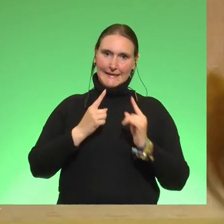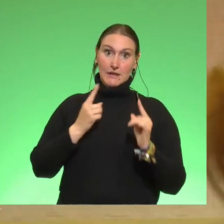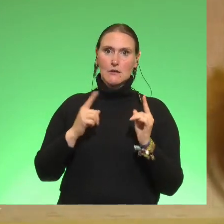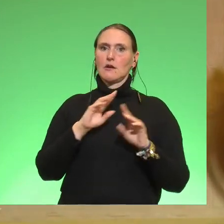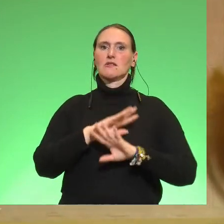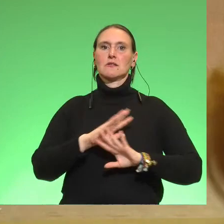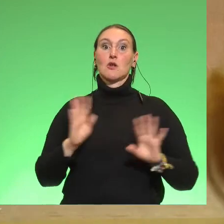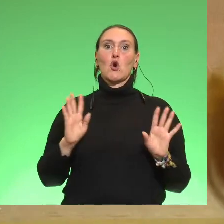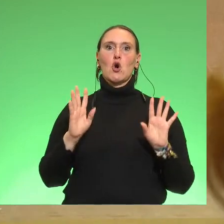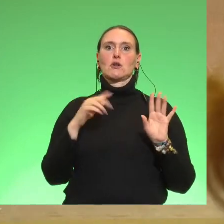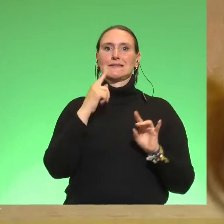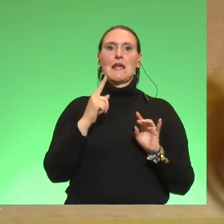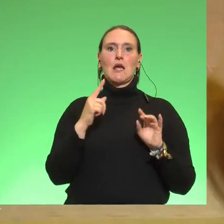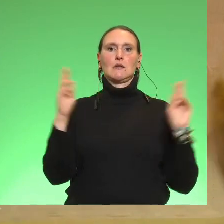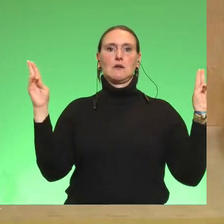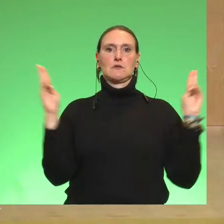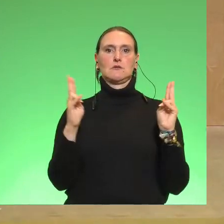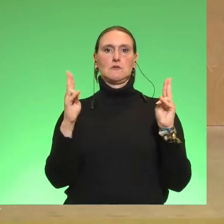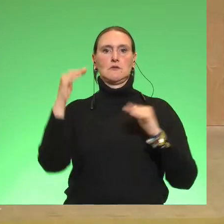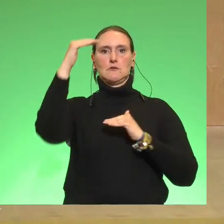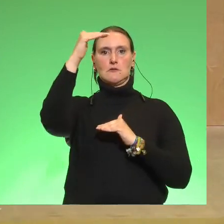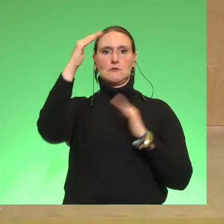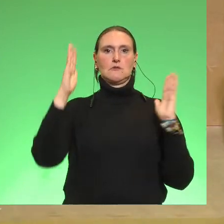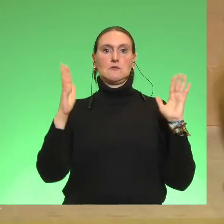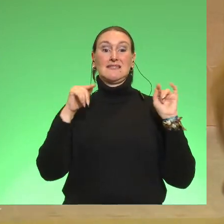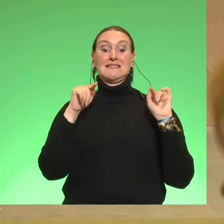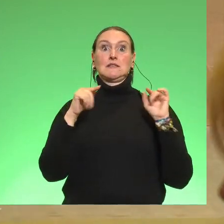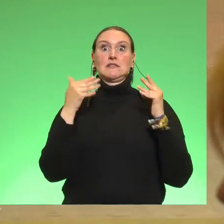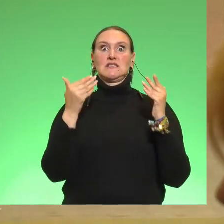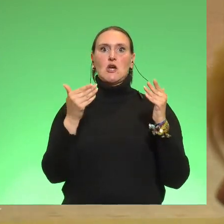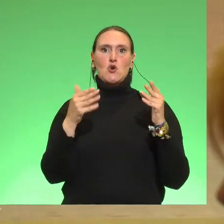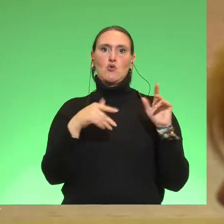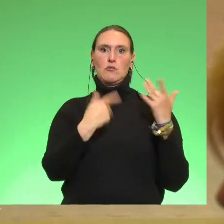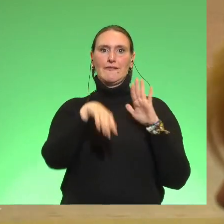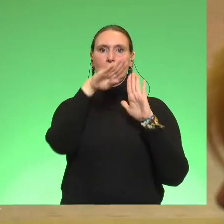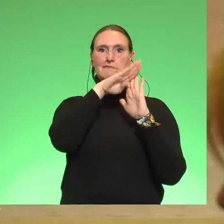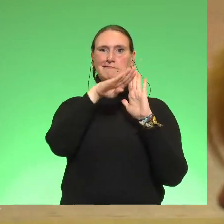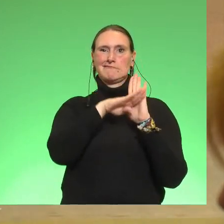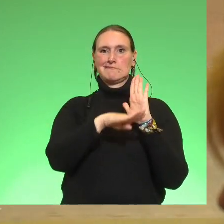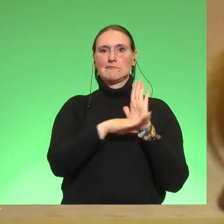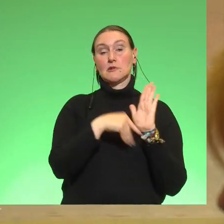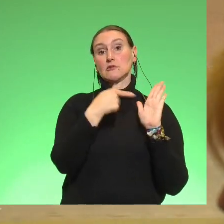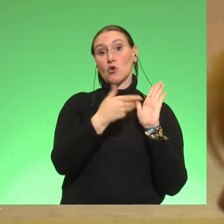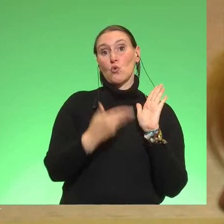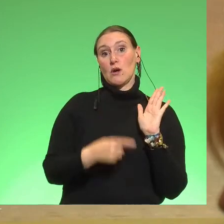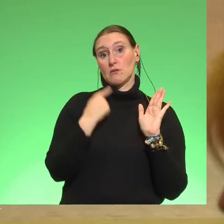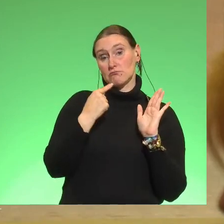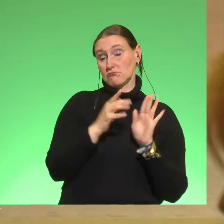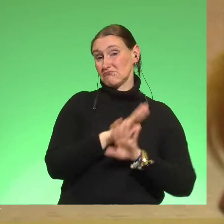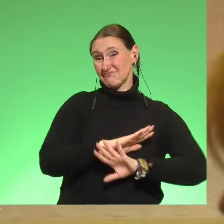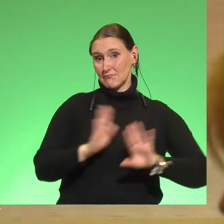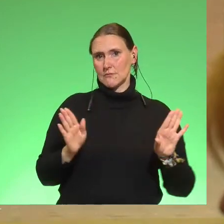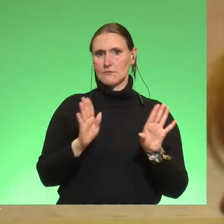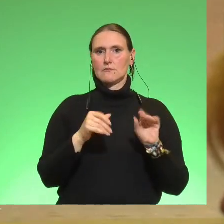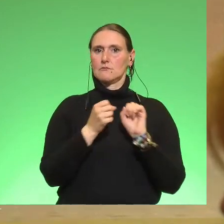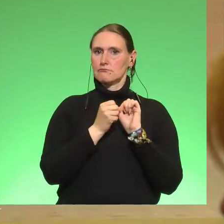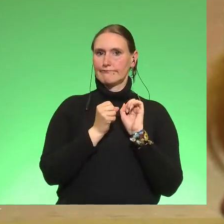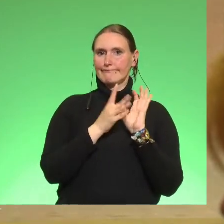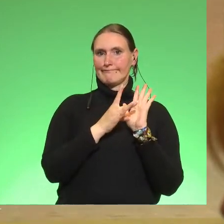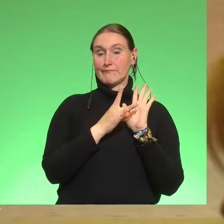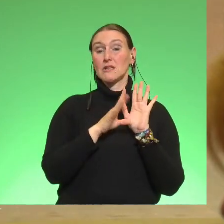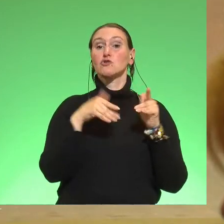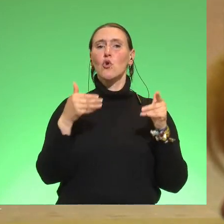allowed or obliged or forced to speak. And I think that is a very, very important thing that we can also transfer to the notion